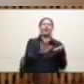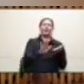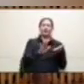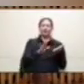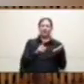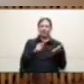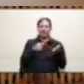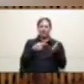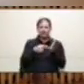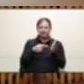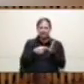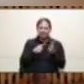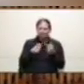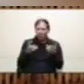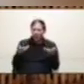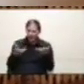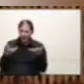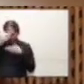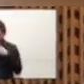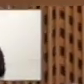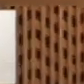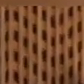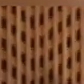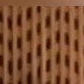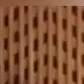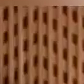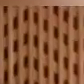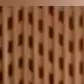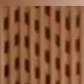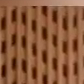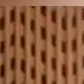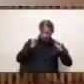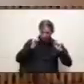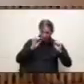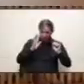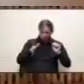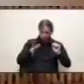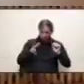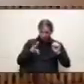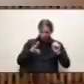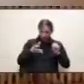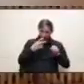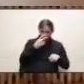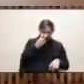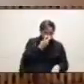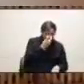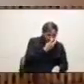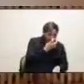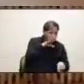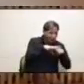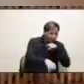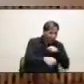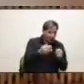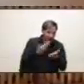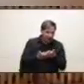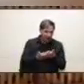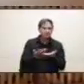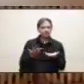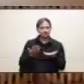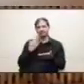that we don't know where it's coming from. They must just confirm whether they will be able to trace it. That's it. Thank you, Chair.